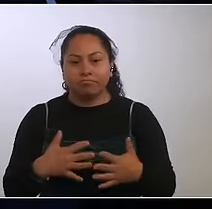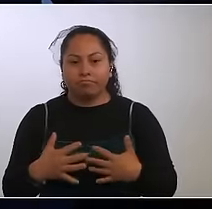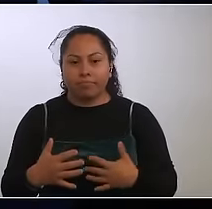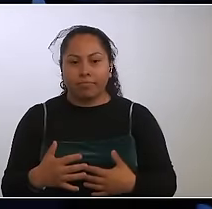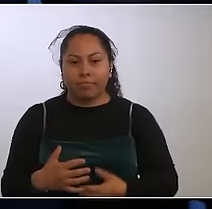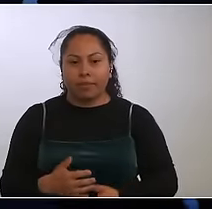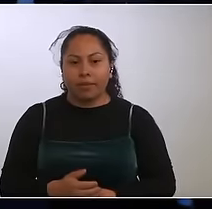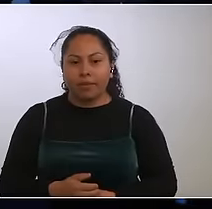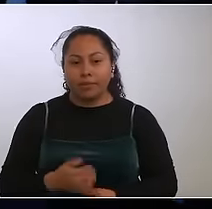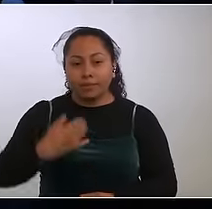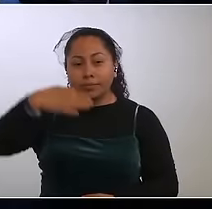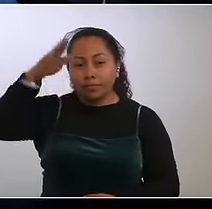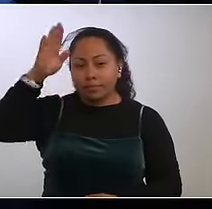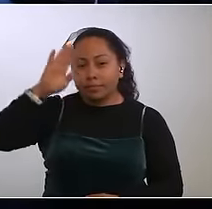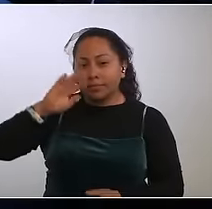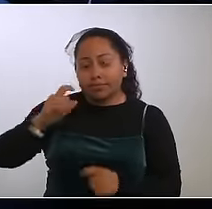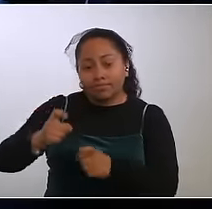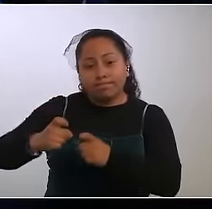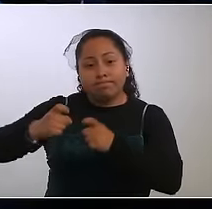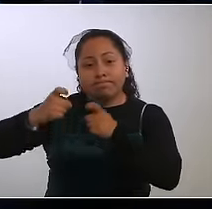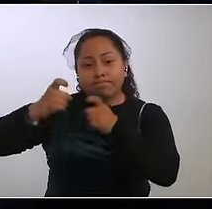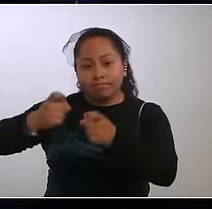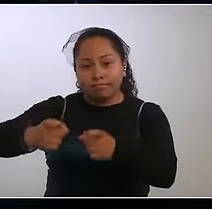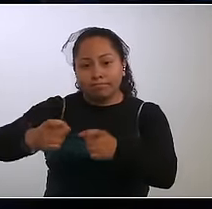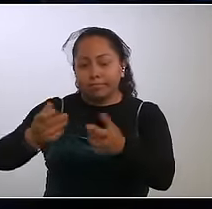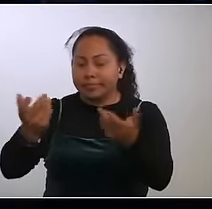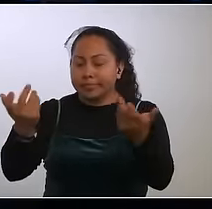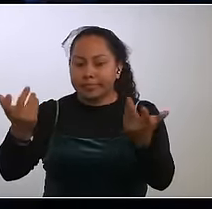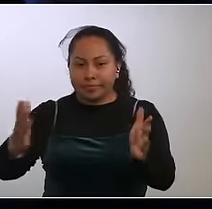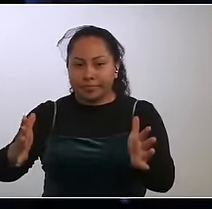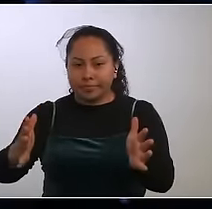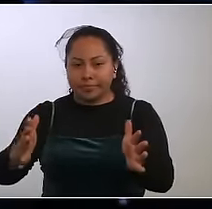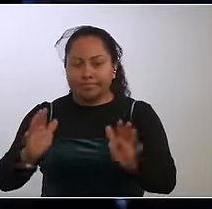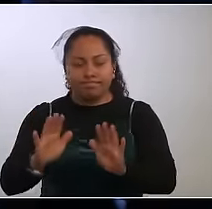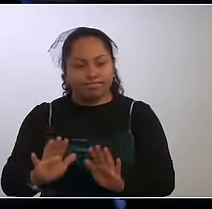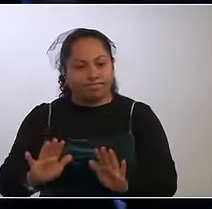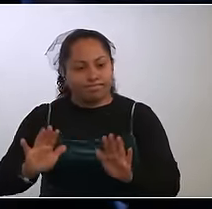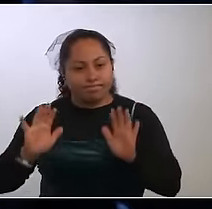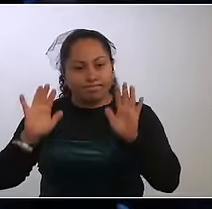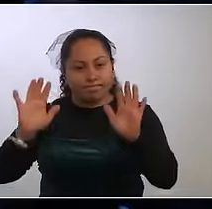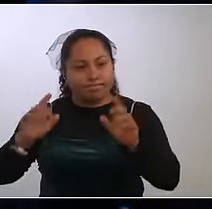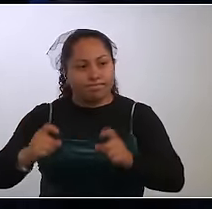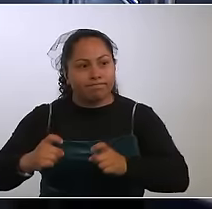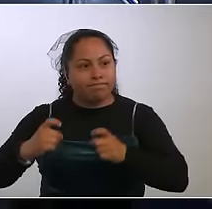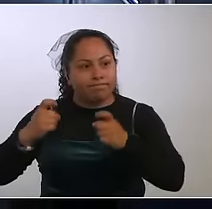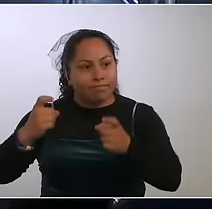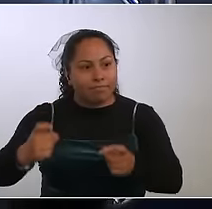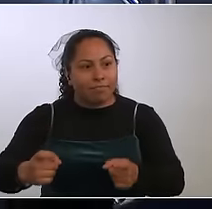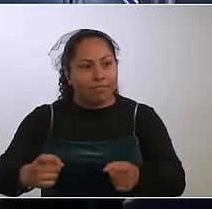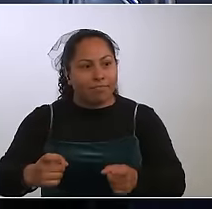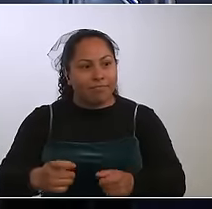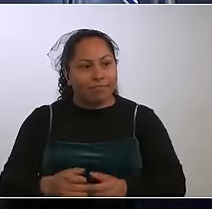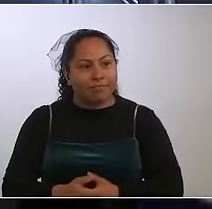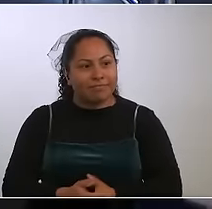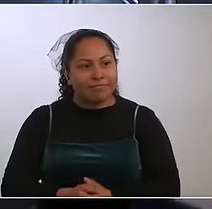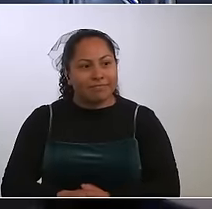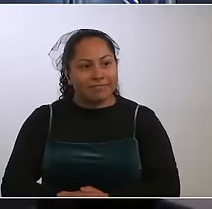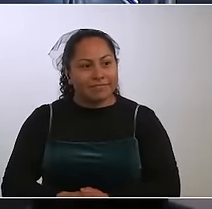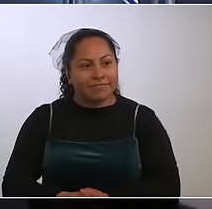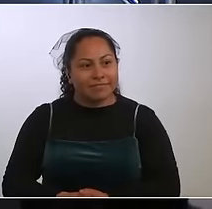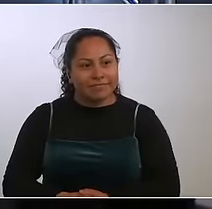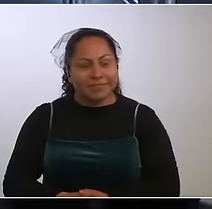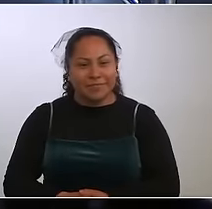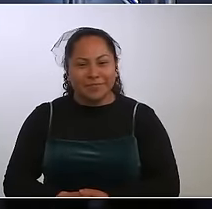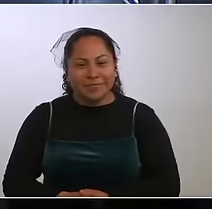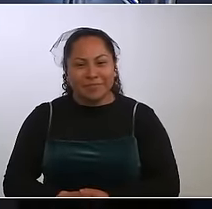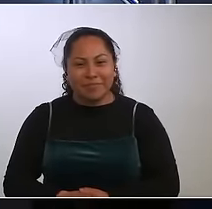Predicadores, brother, you've never heard preaching like some of these young kids here are going to get up to preach. And we've never seen a movement of the Holy